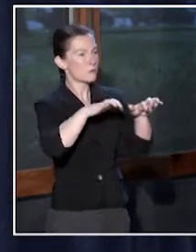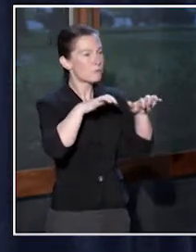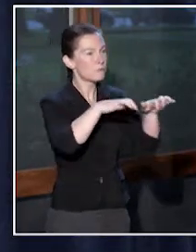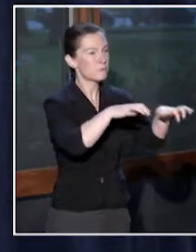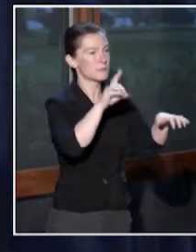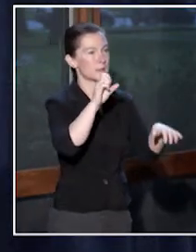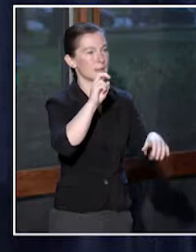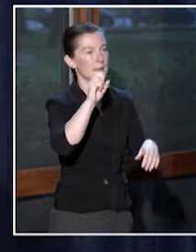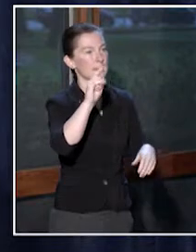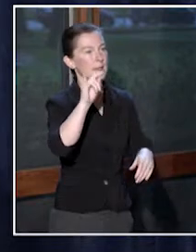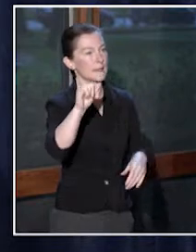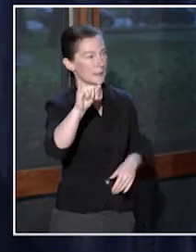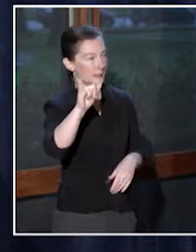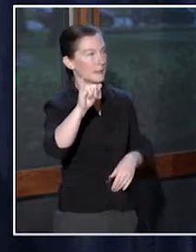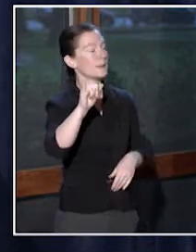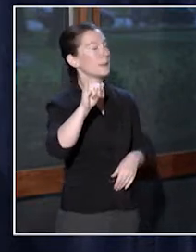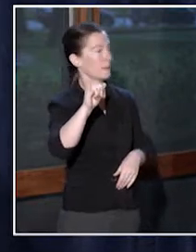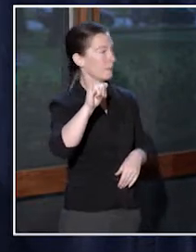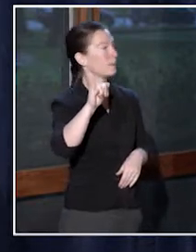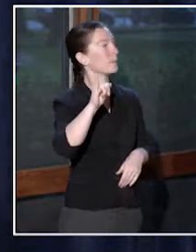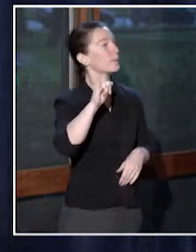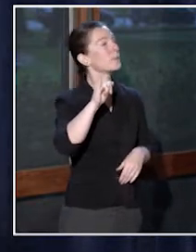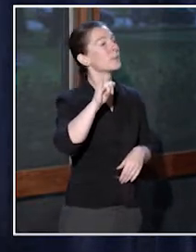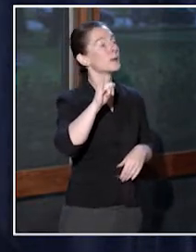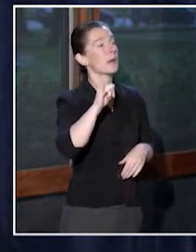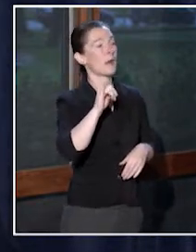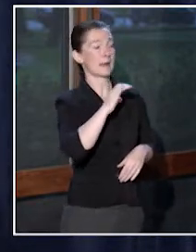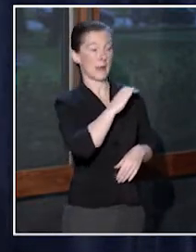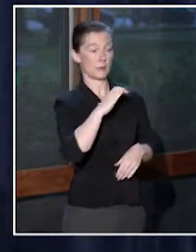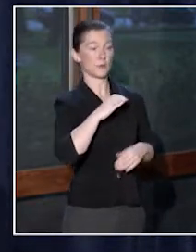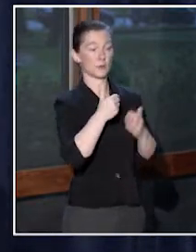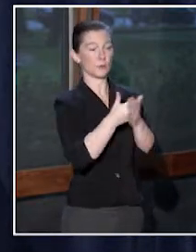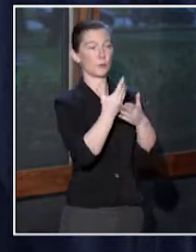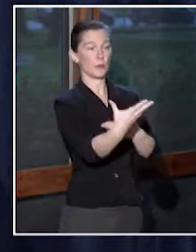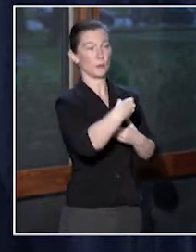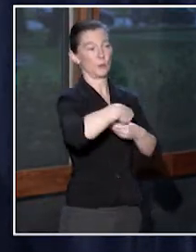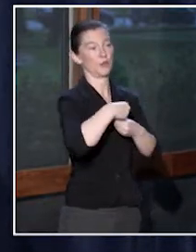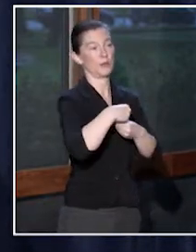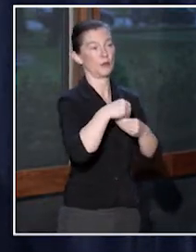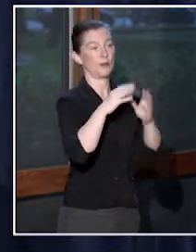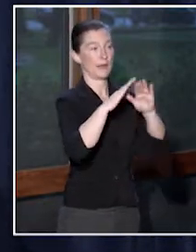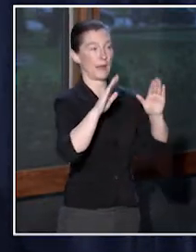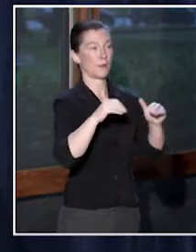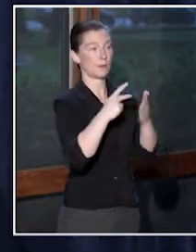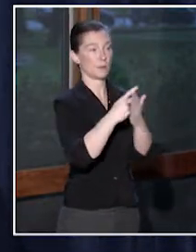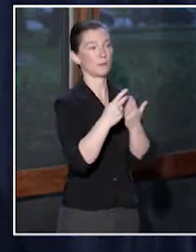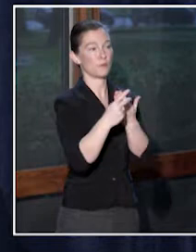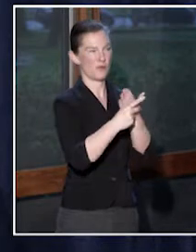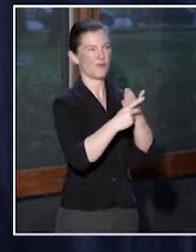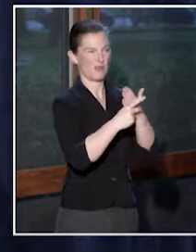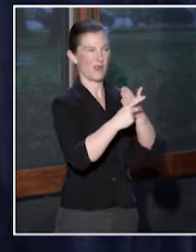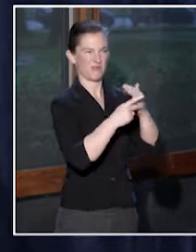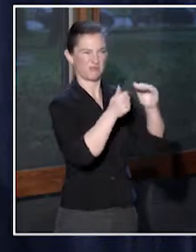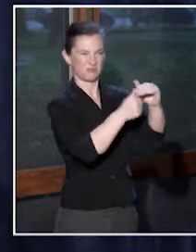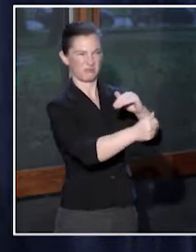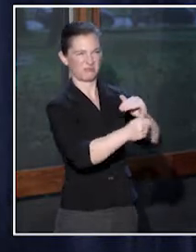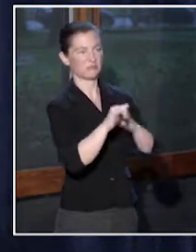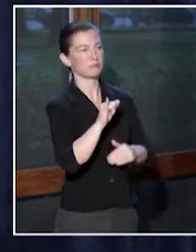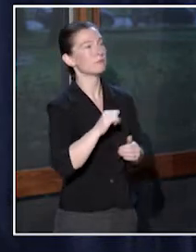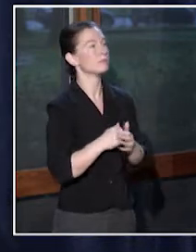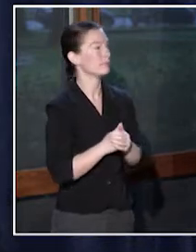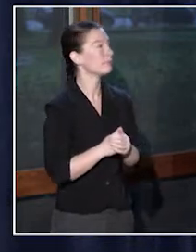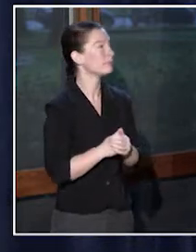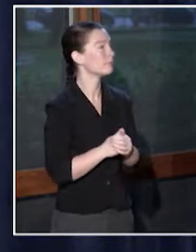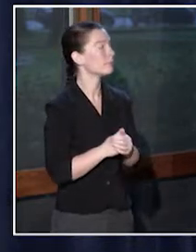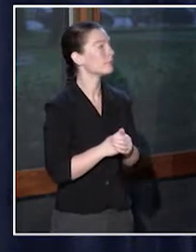which will be subject to the Council's new inclusionary housing program. That alone has the potential to create thousands of units of